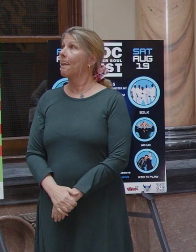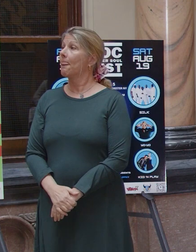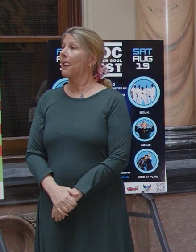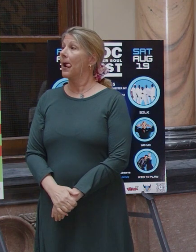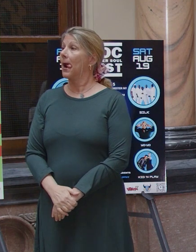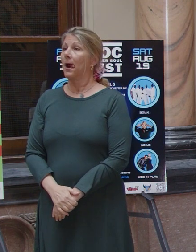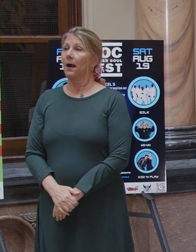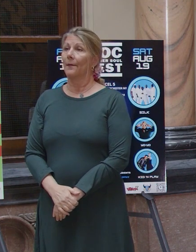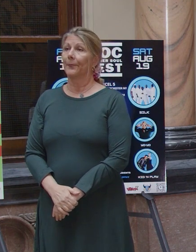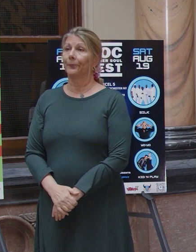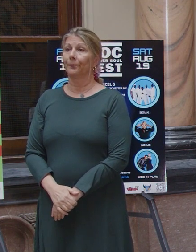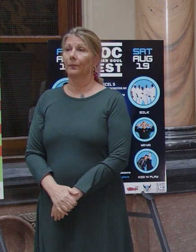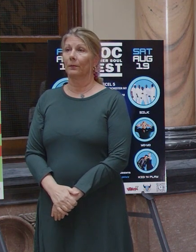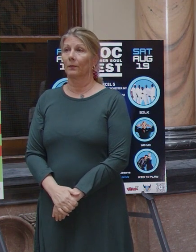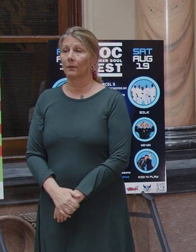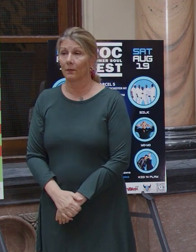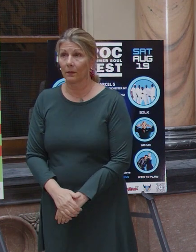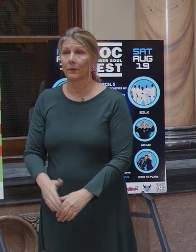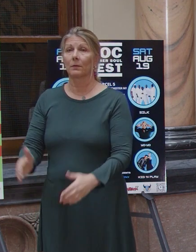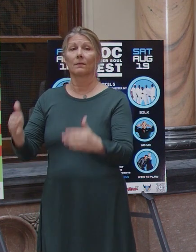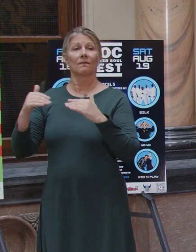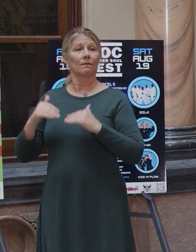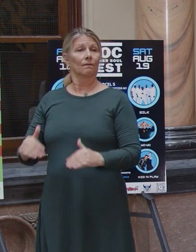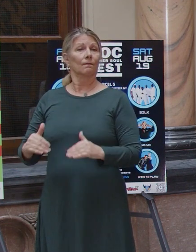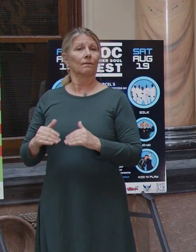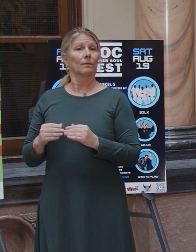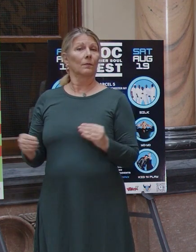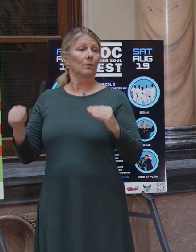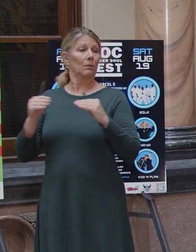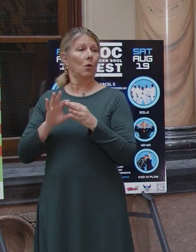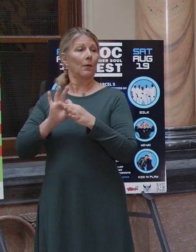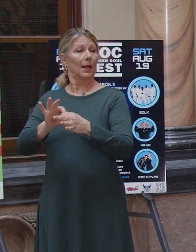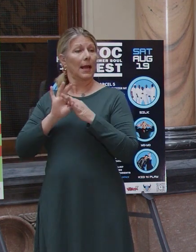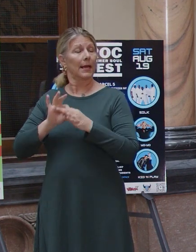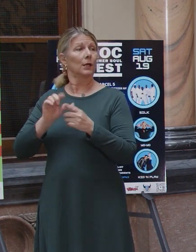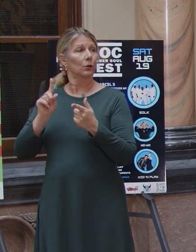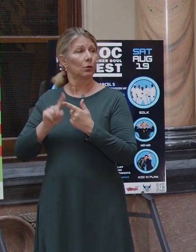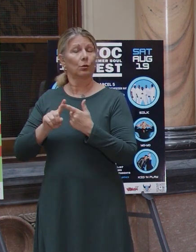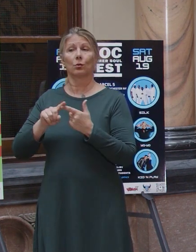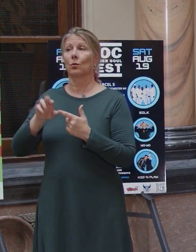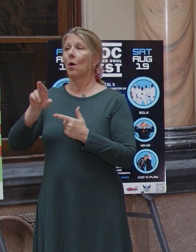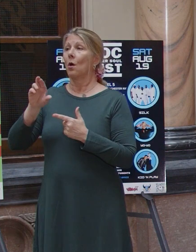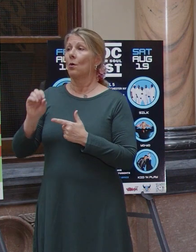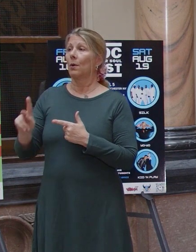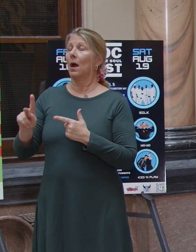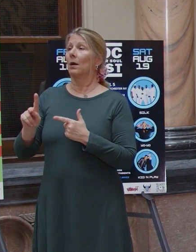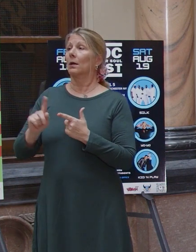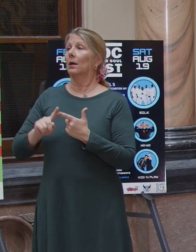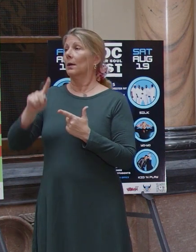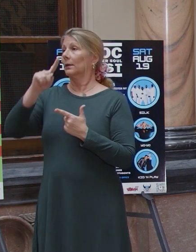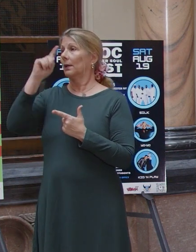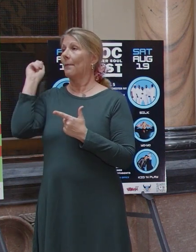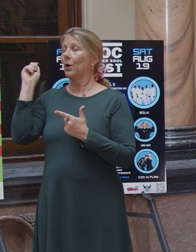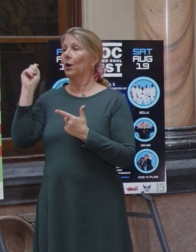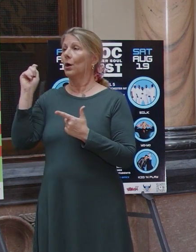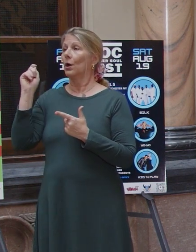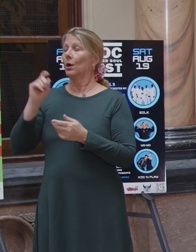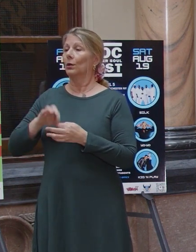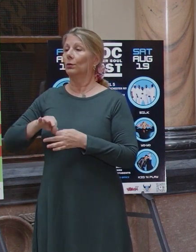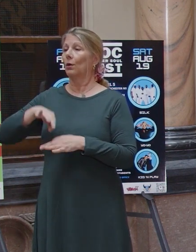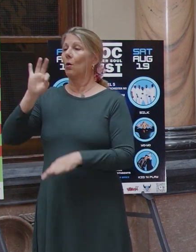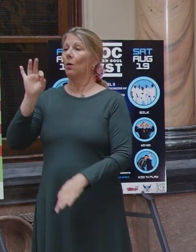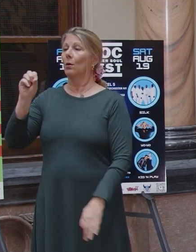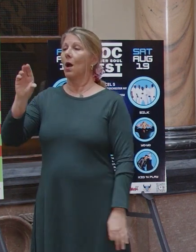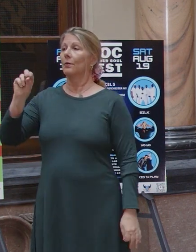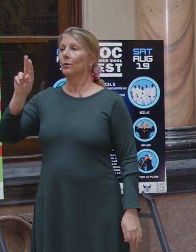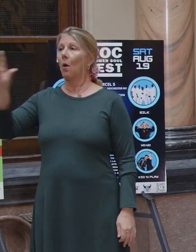there. Anything else on Rock Summer Soul? We're excited. Varick, anything else you wanted to add before the end? No, everything's